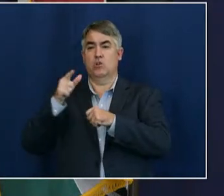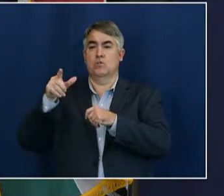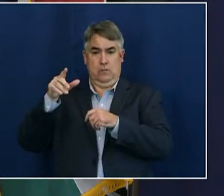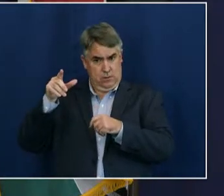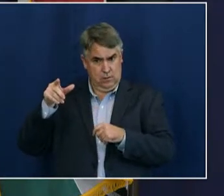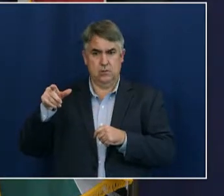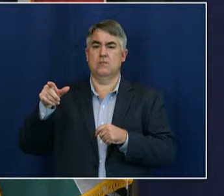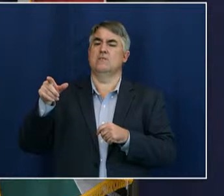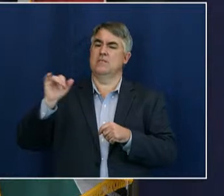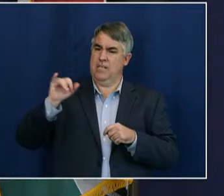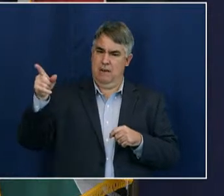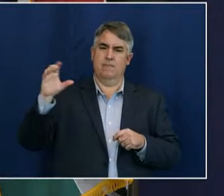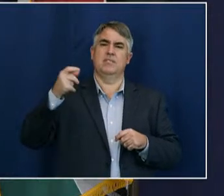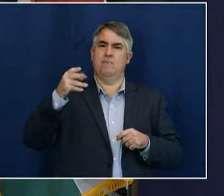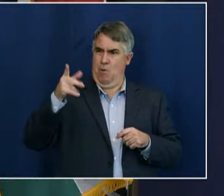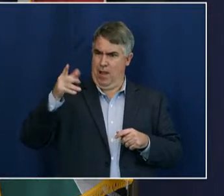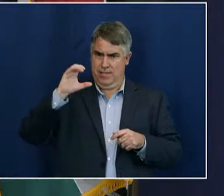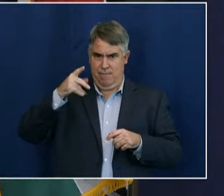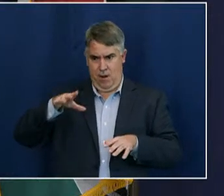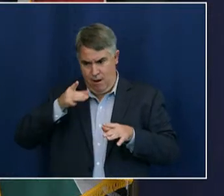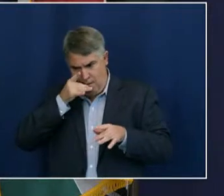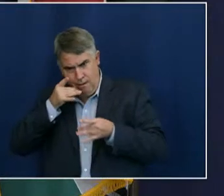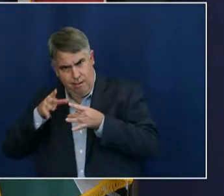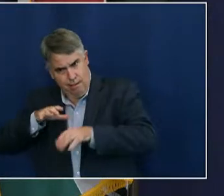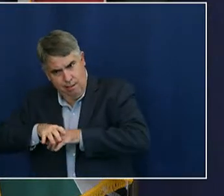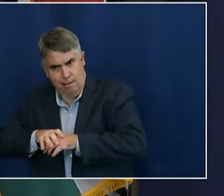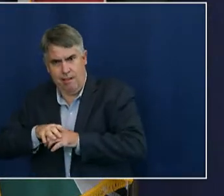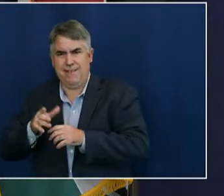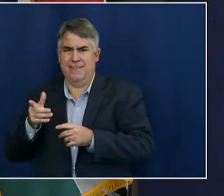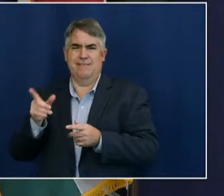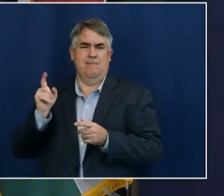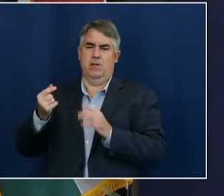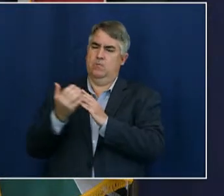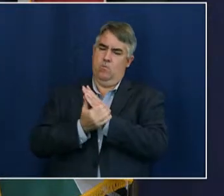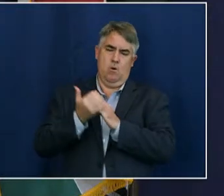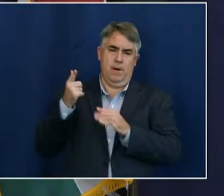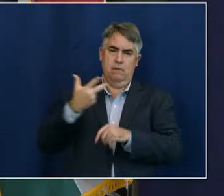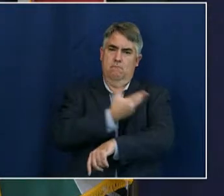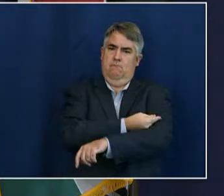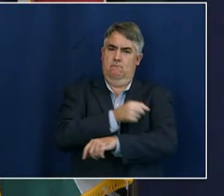those individuals should already be vaccinated.